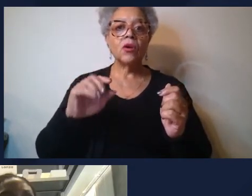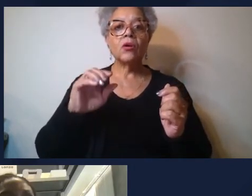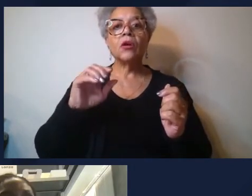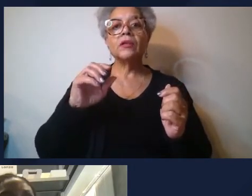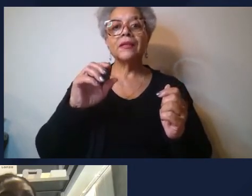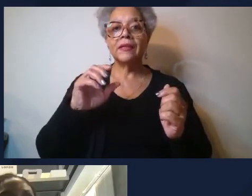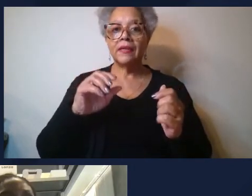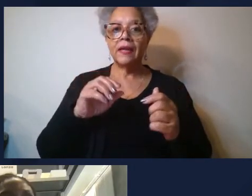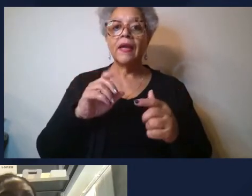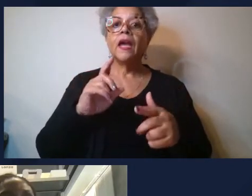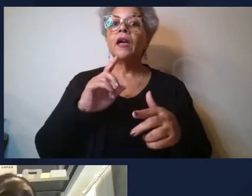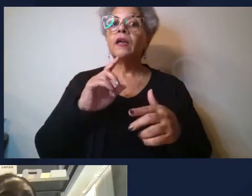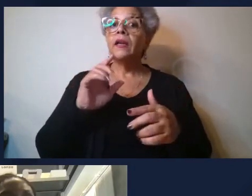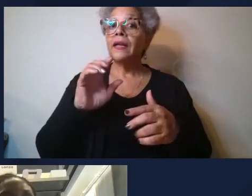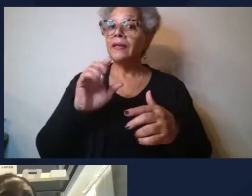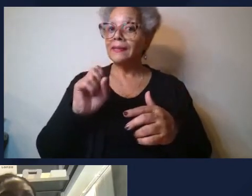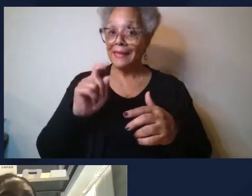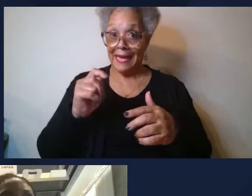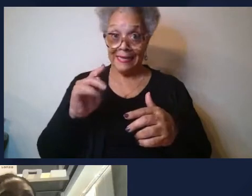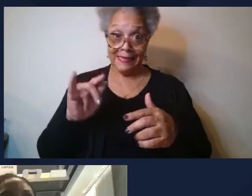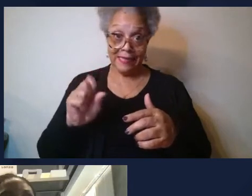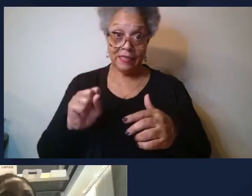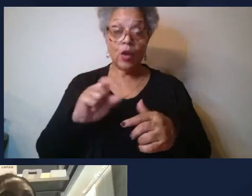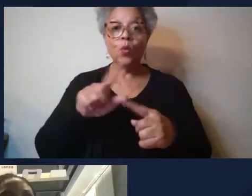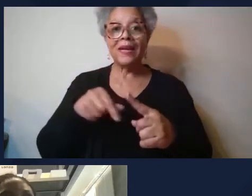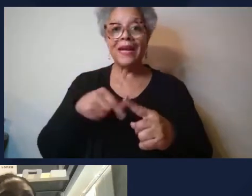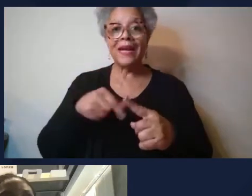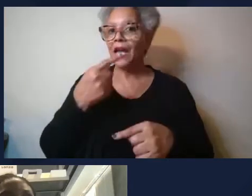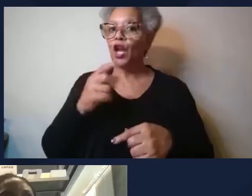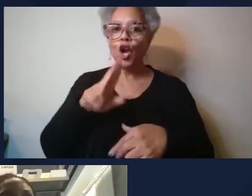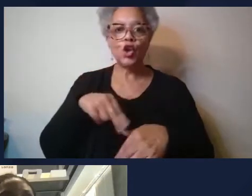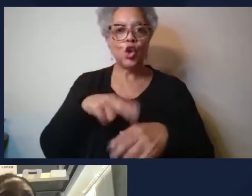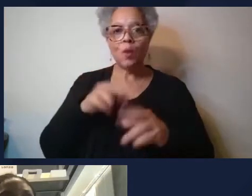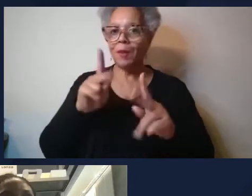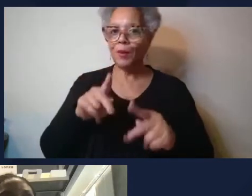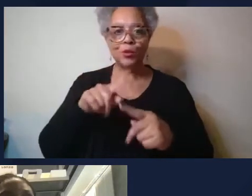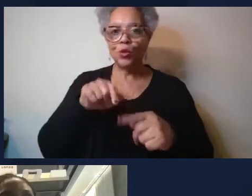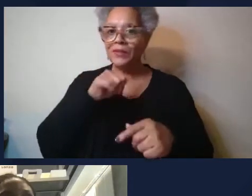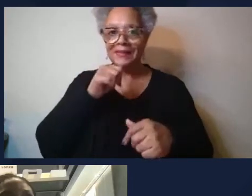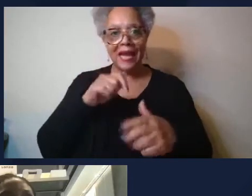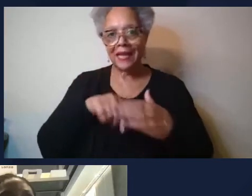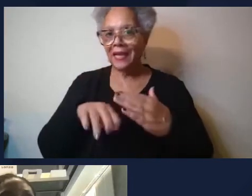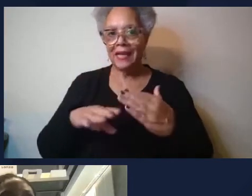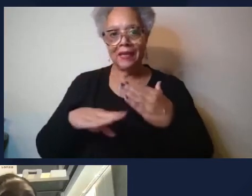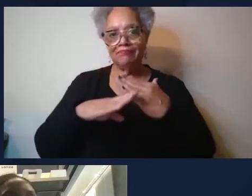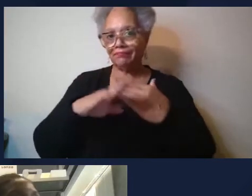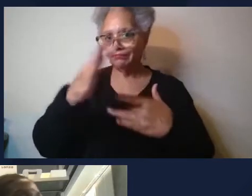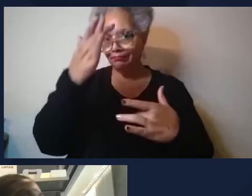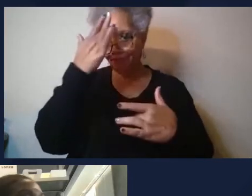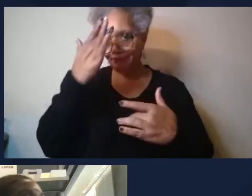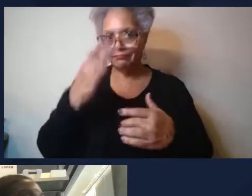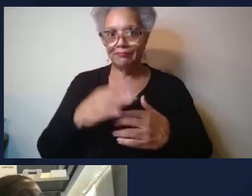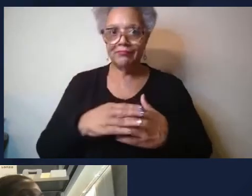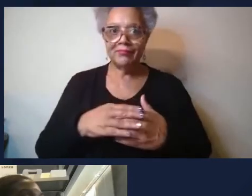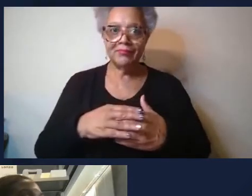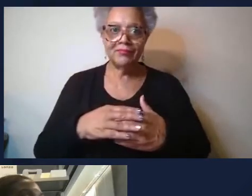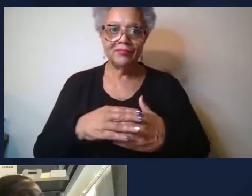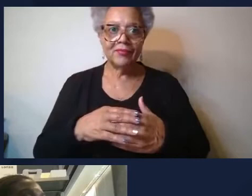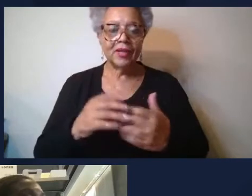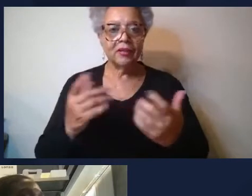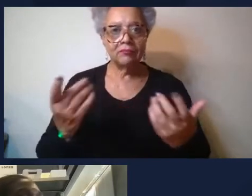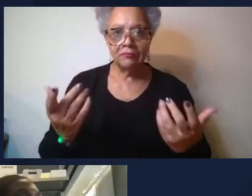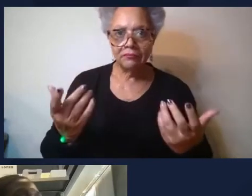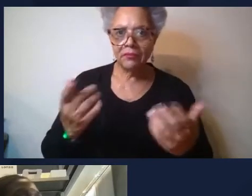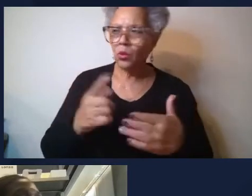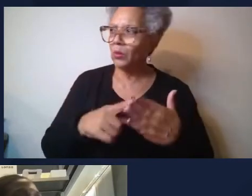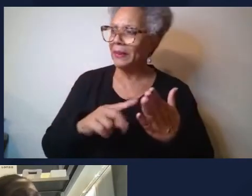when I say that to a normal person who is not in immunology, toll-like receptor 2 gut homeostasis, what